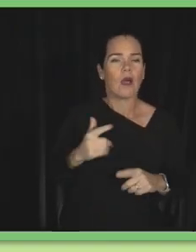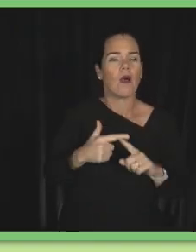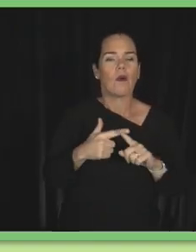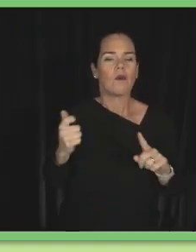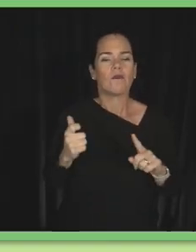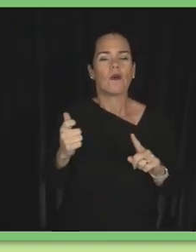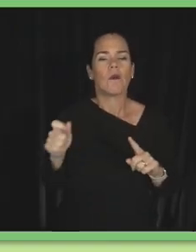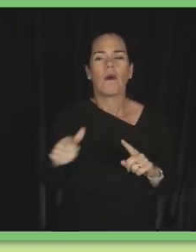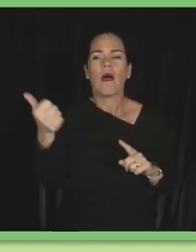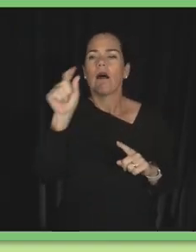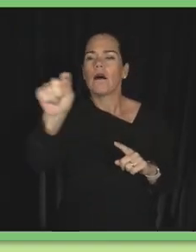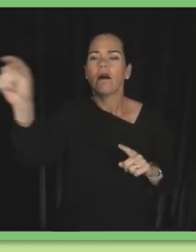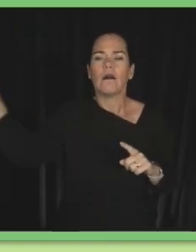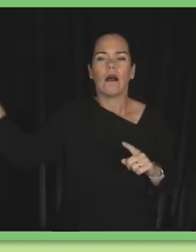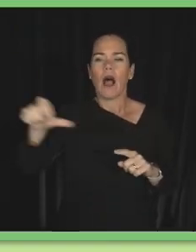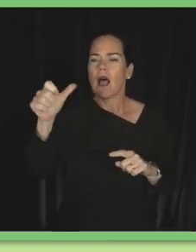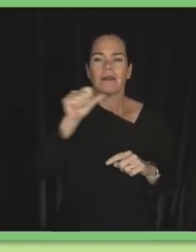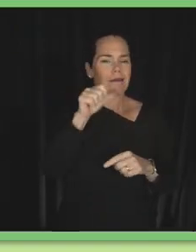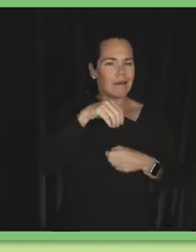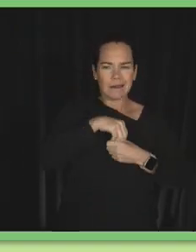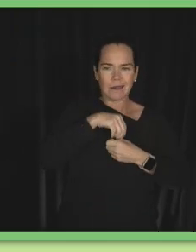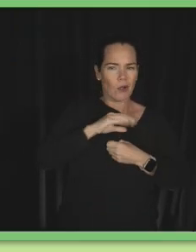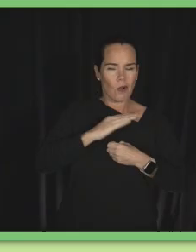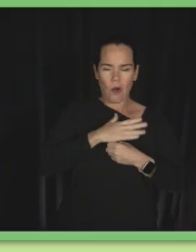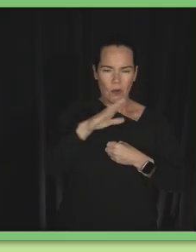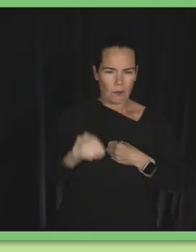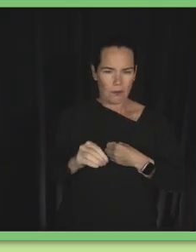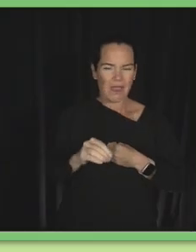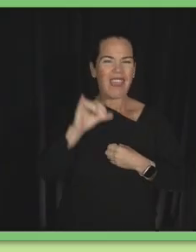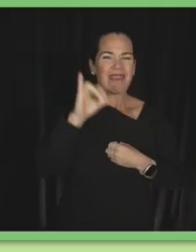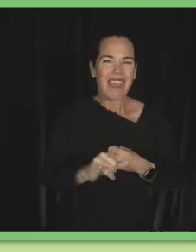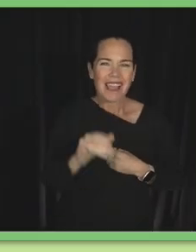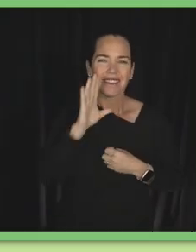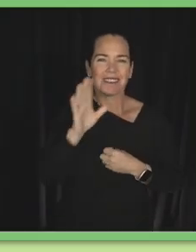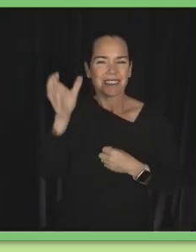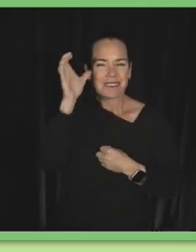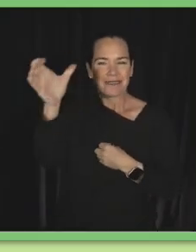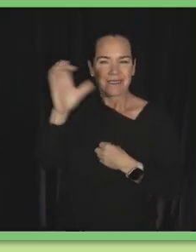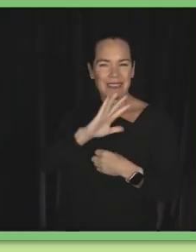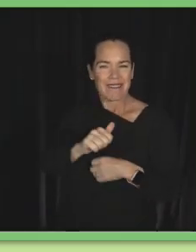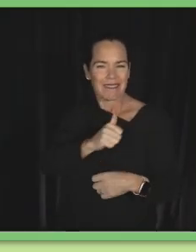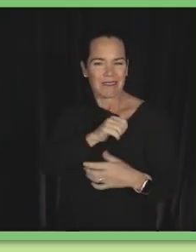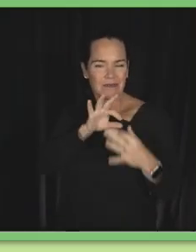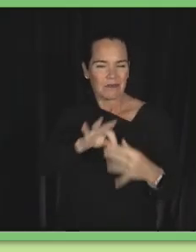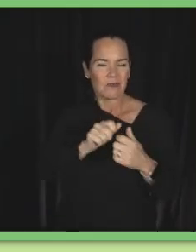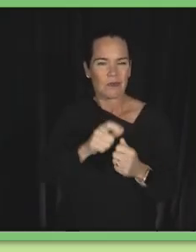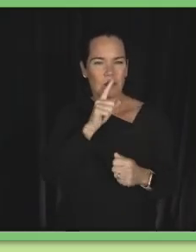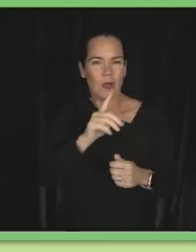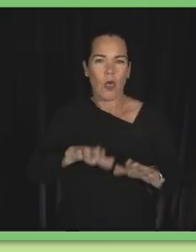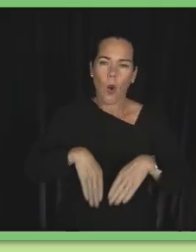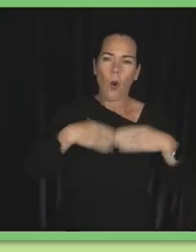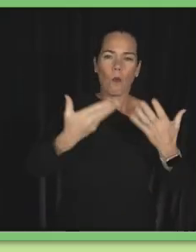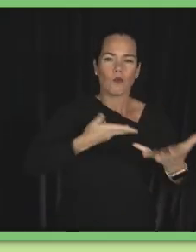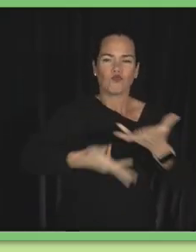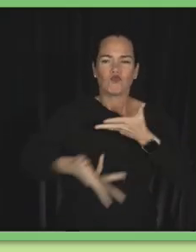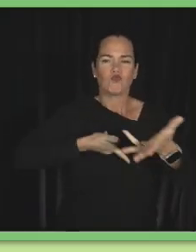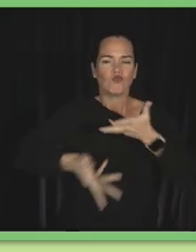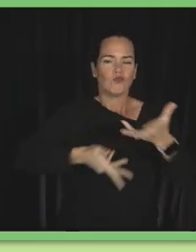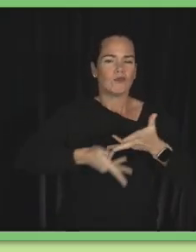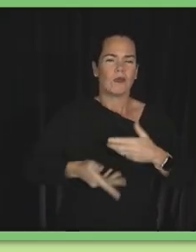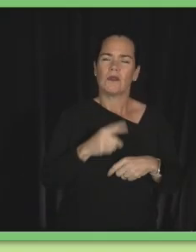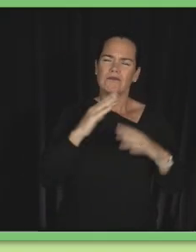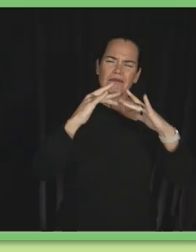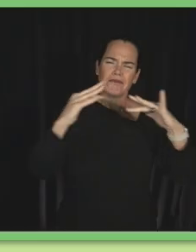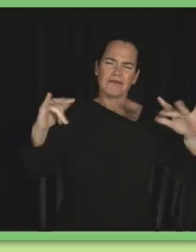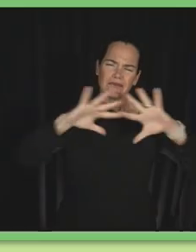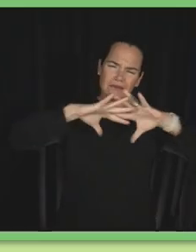ByteDance. This is the spirit of open collaboration, a diverse global effort to build the foundation